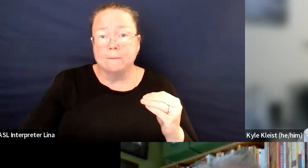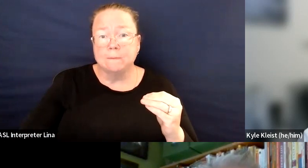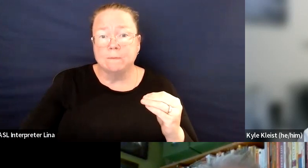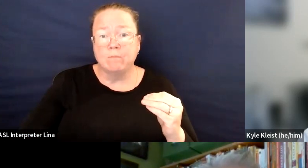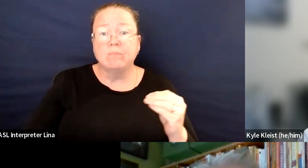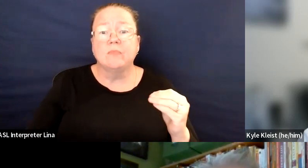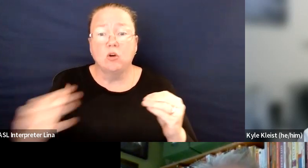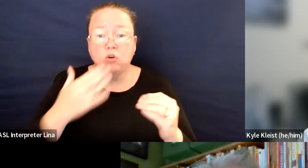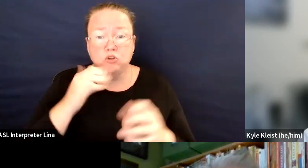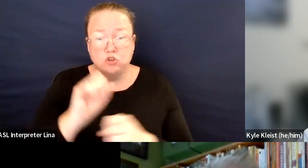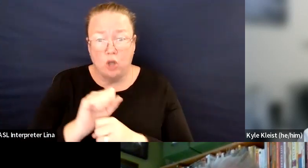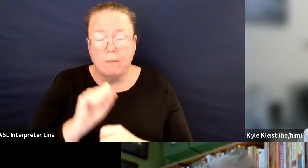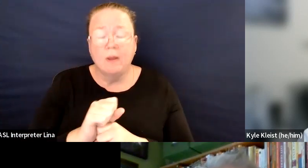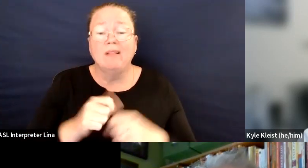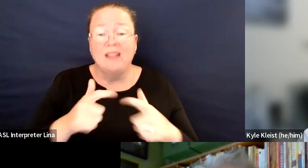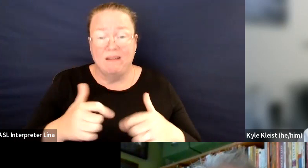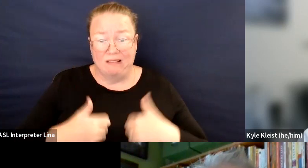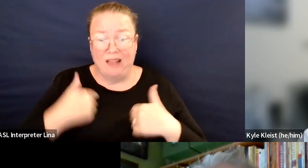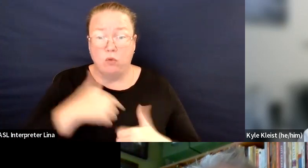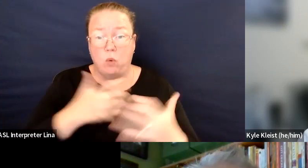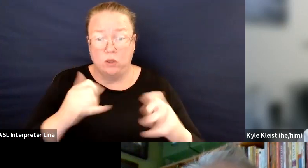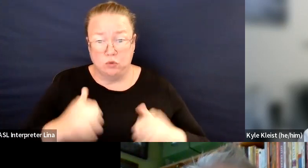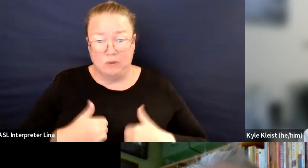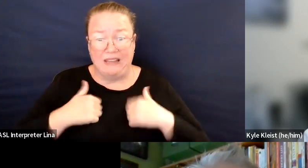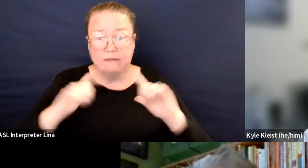supporting us to live the life that we want to live.